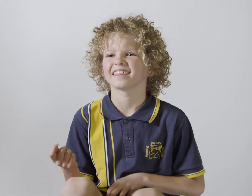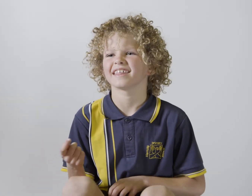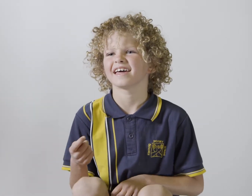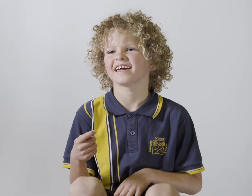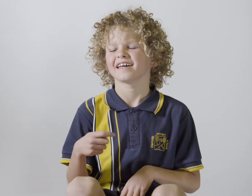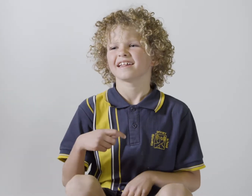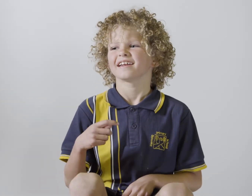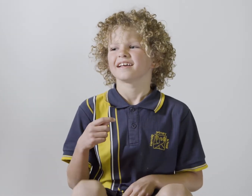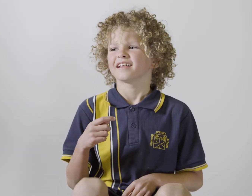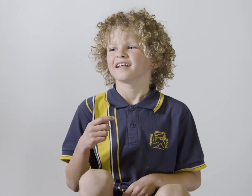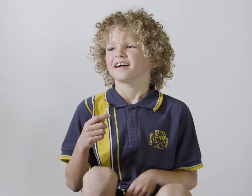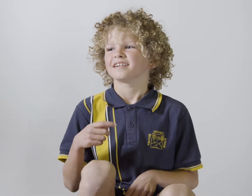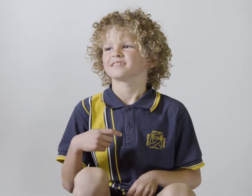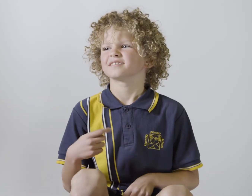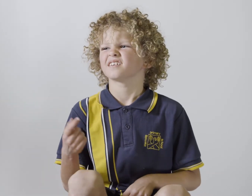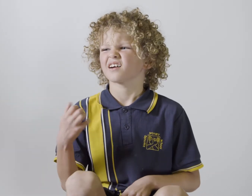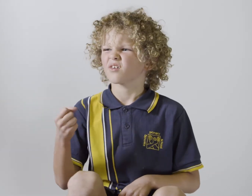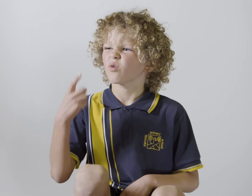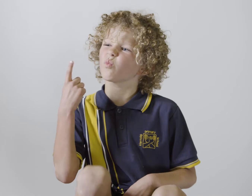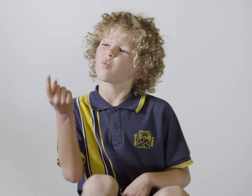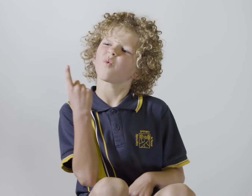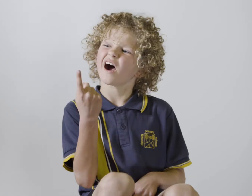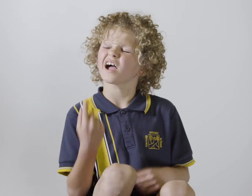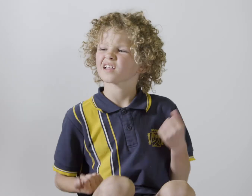And then